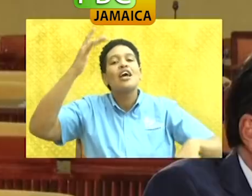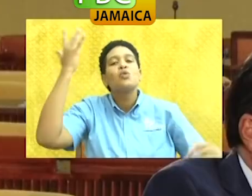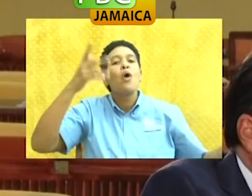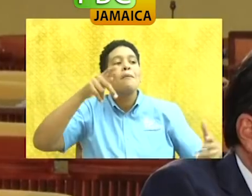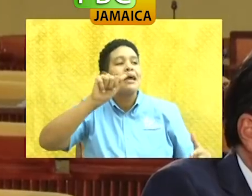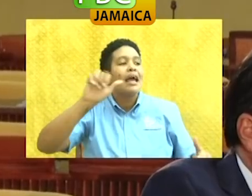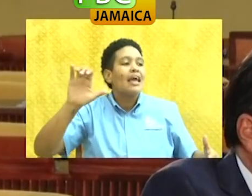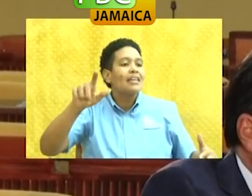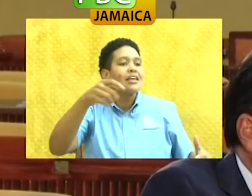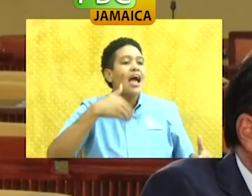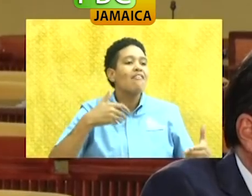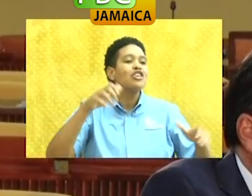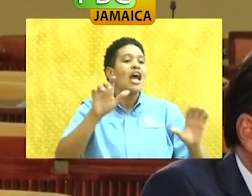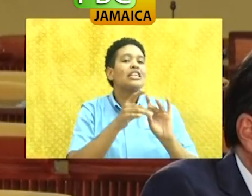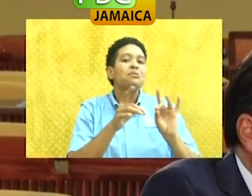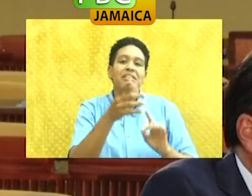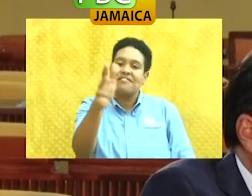You had your chance to speak, then.